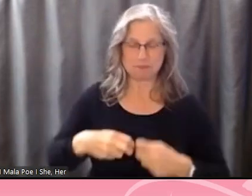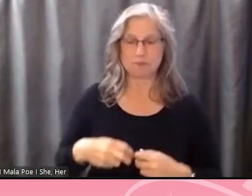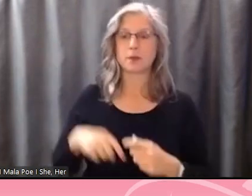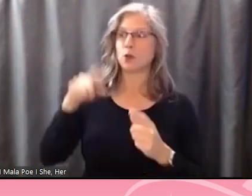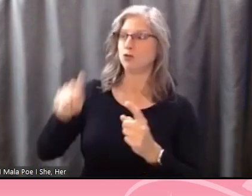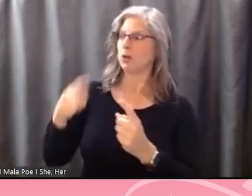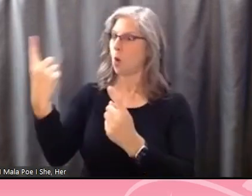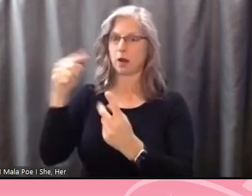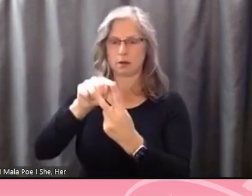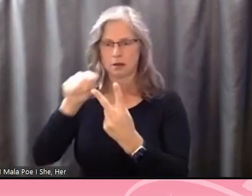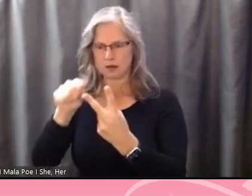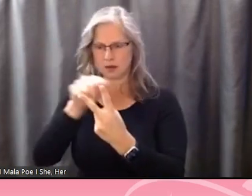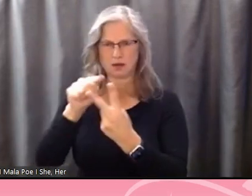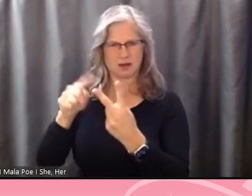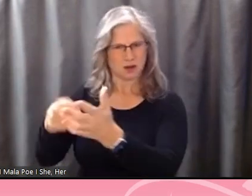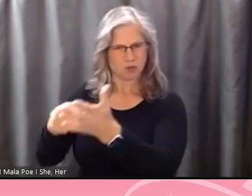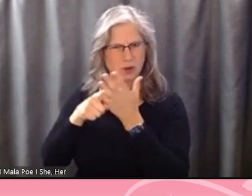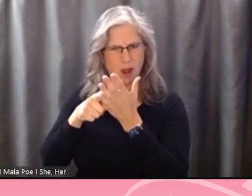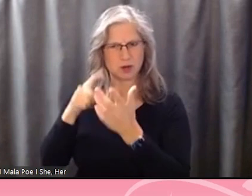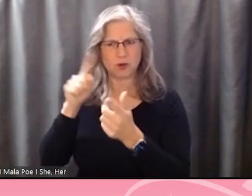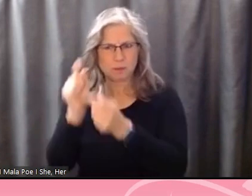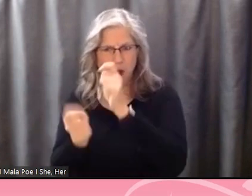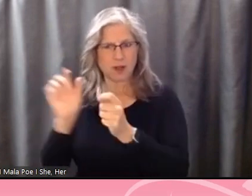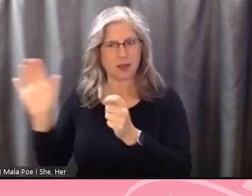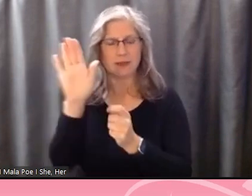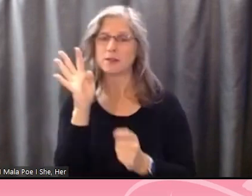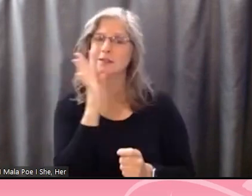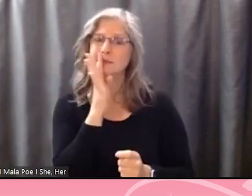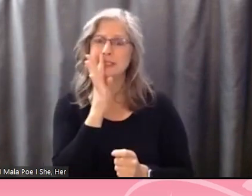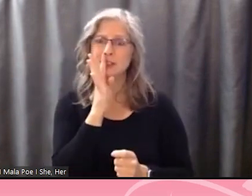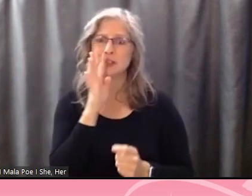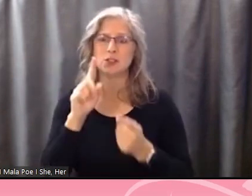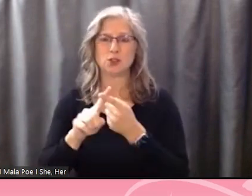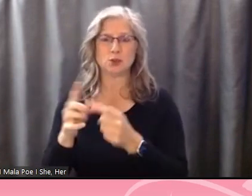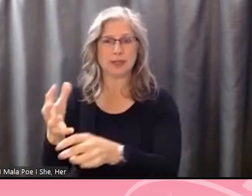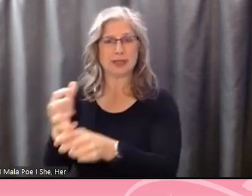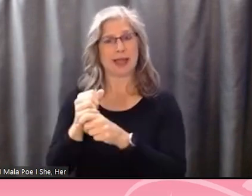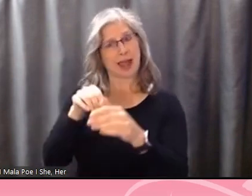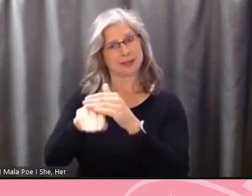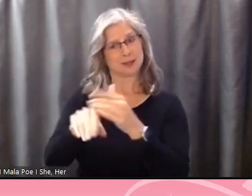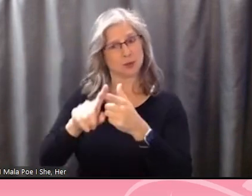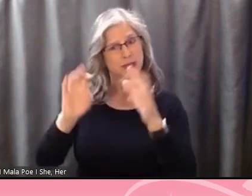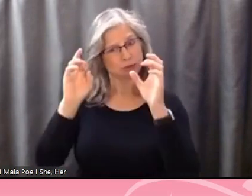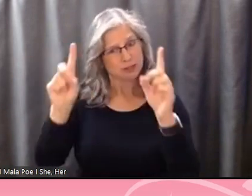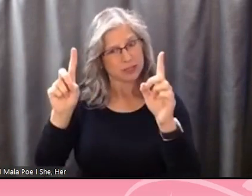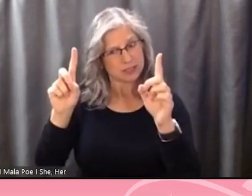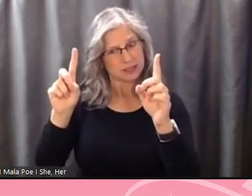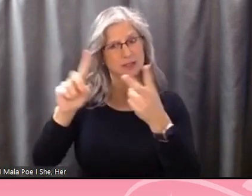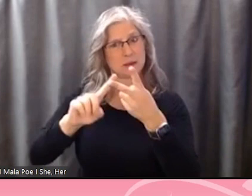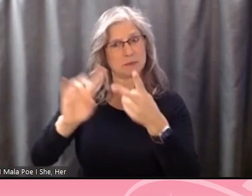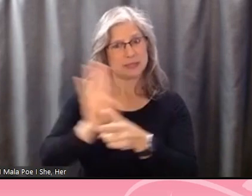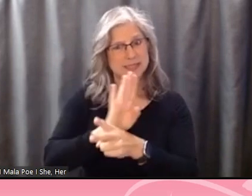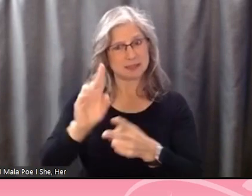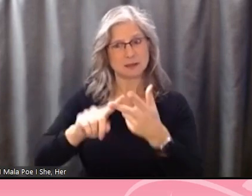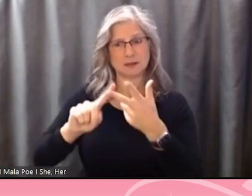one of the people be required to modify their speech in order to gain access to education, business,